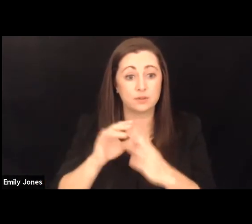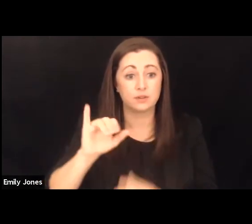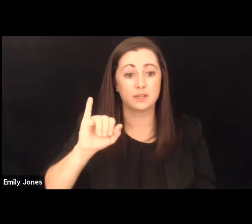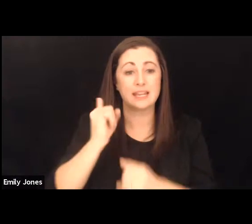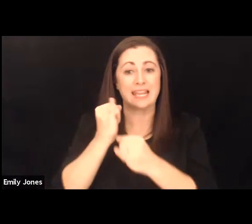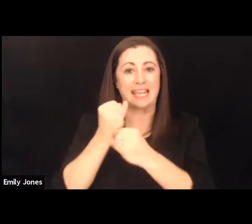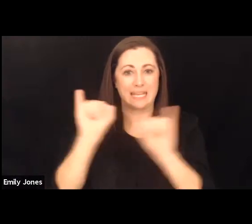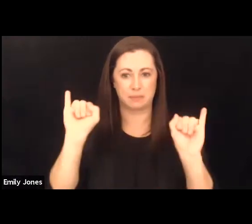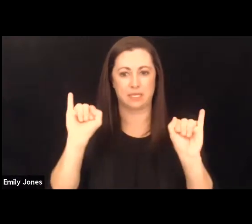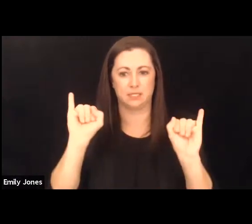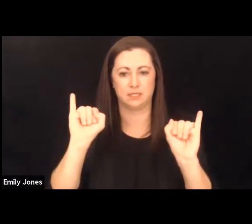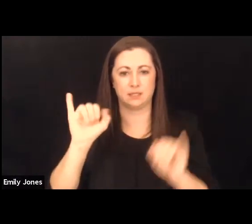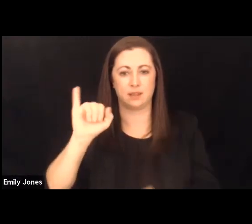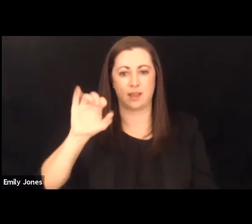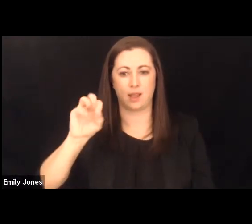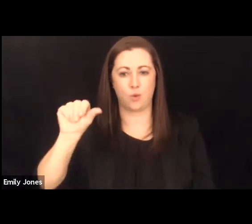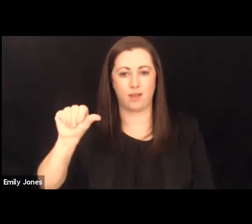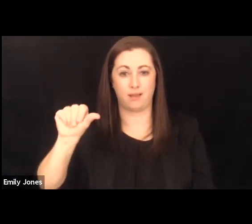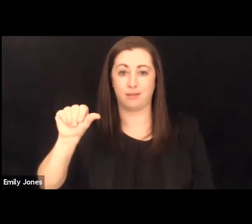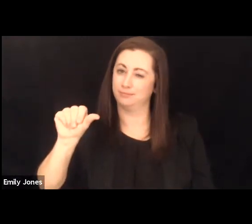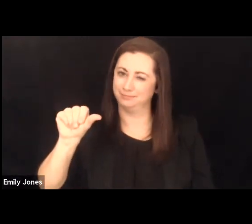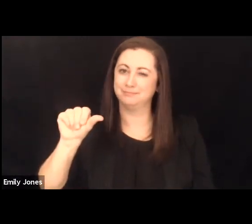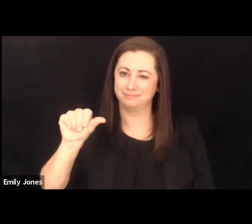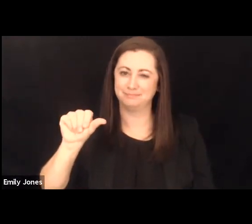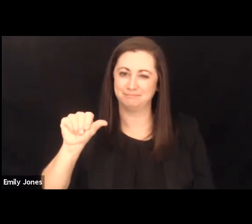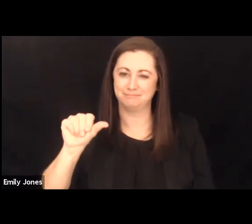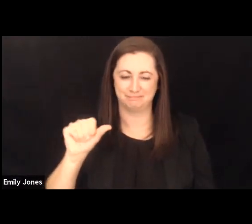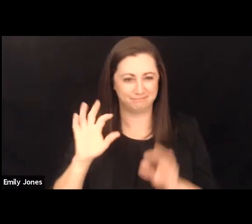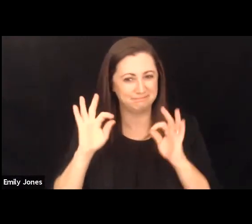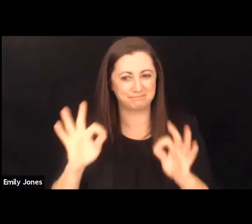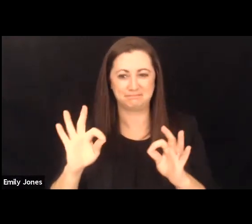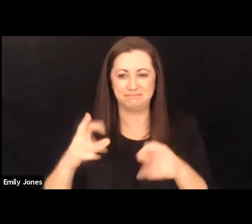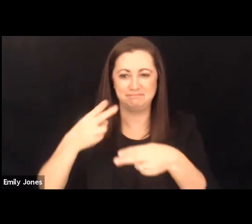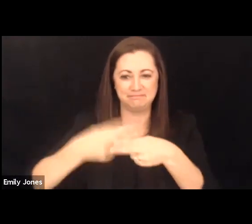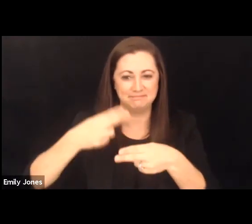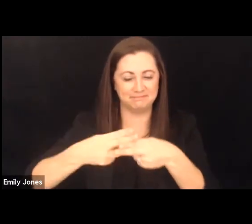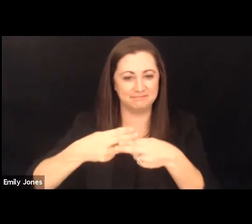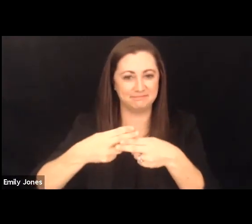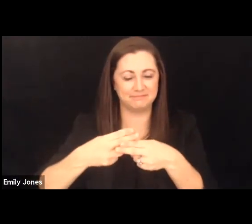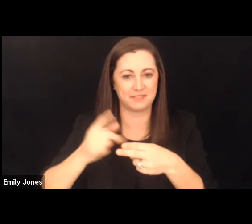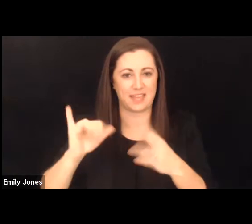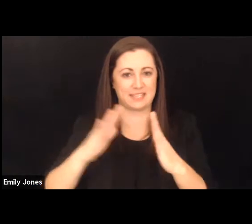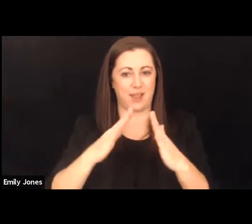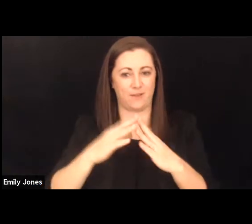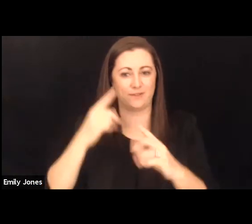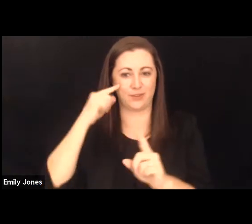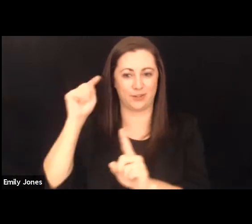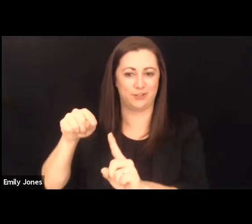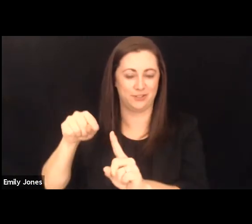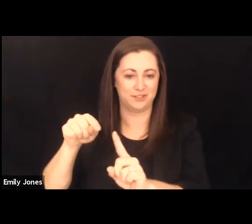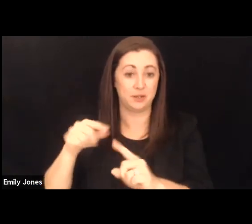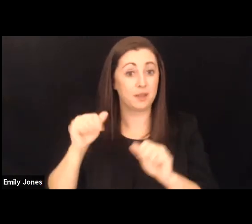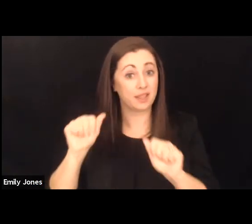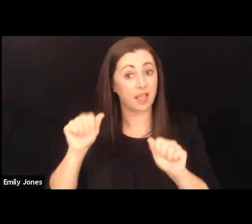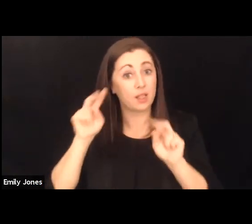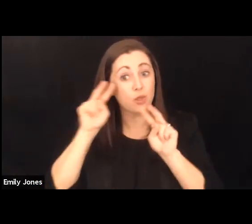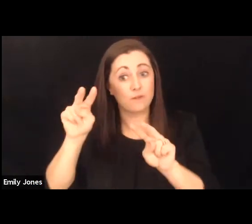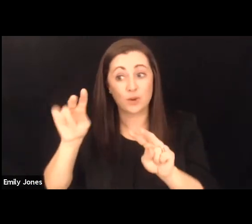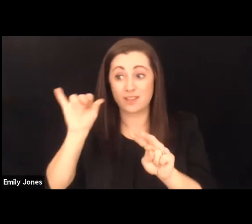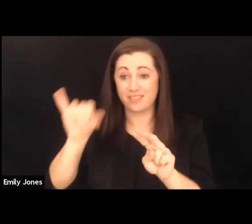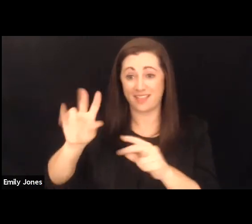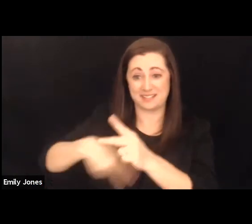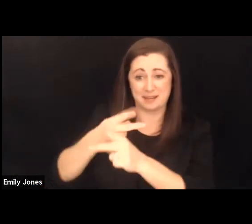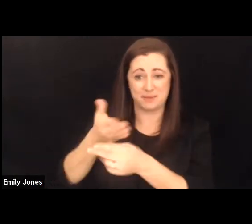Independence, Iowa. How about that? So this is what we can look forward to. More and more people